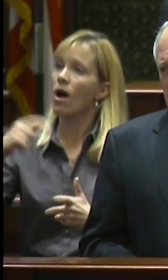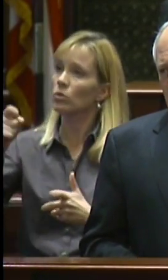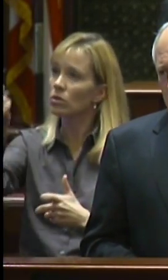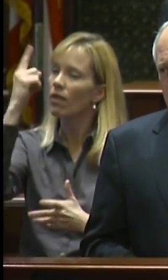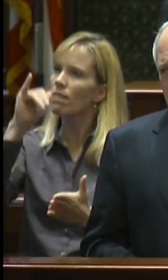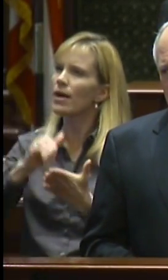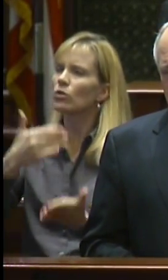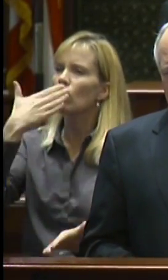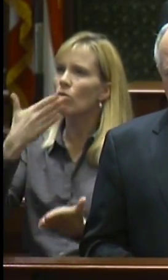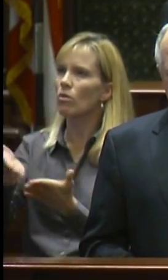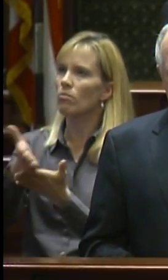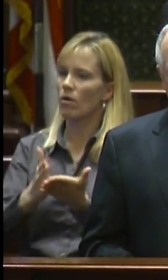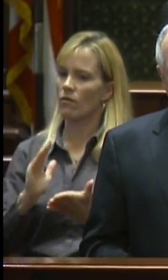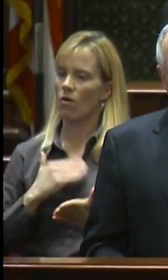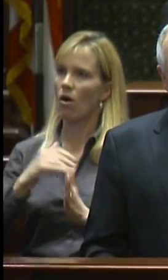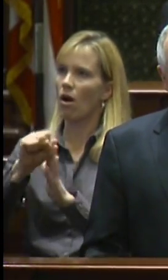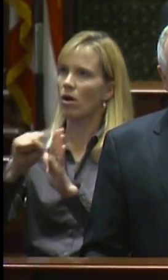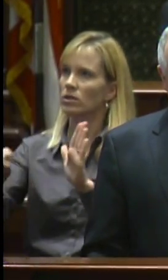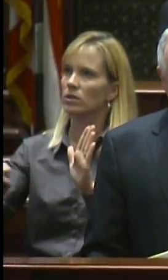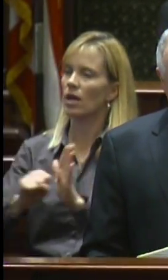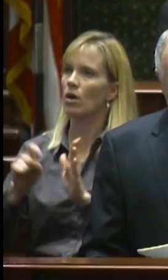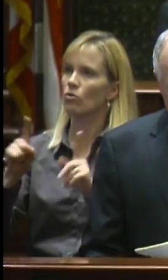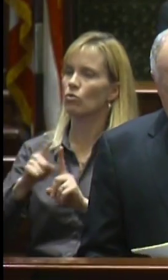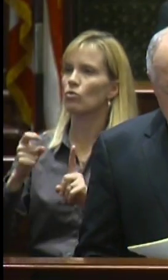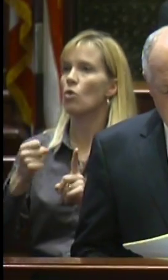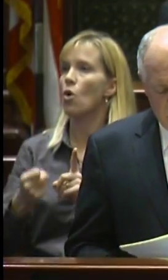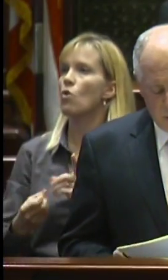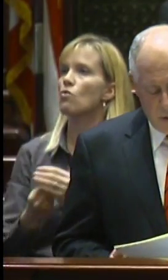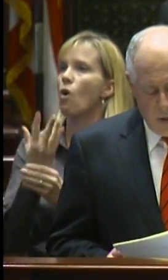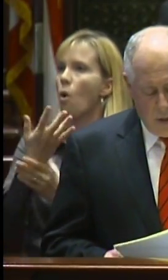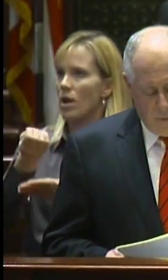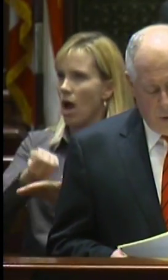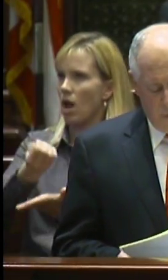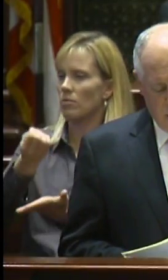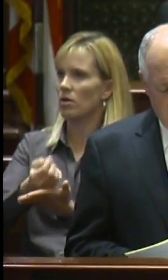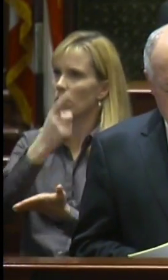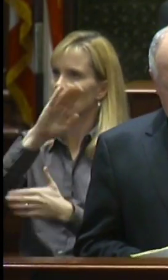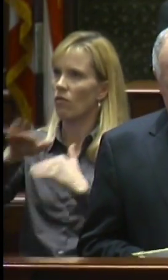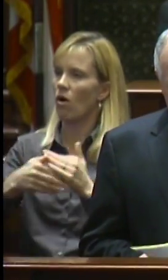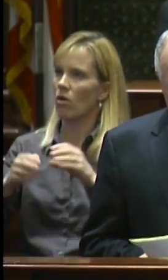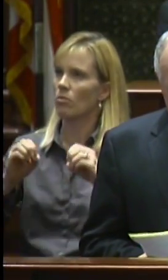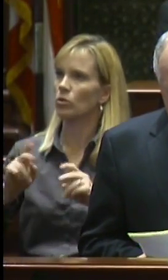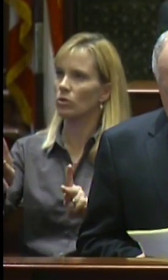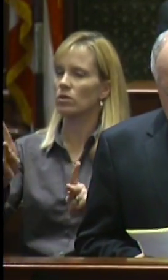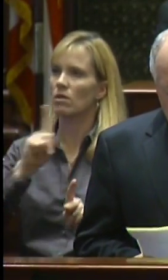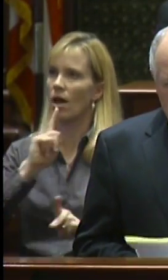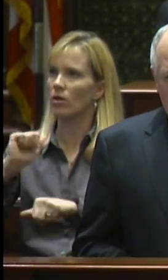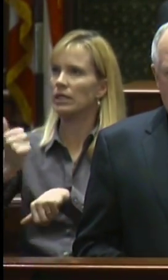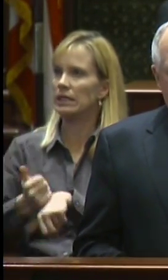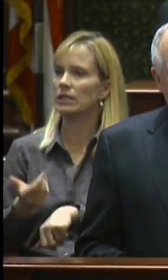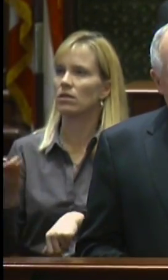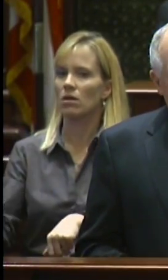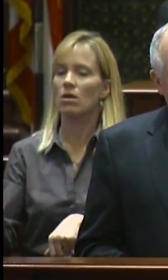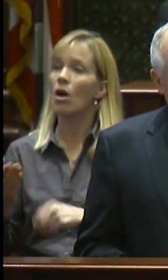that that's a good part for our state to grow its economy because of all the opportunities that exist there.